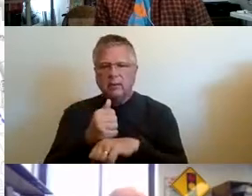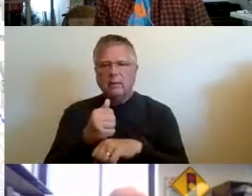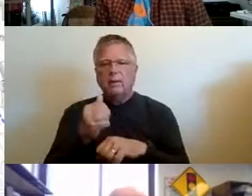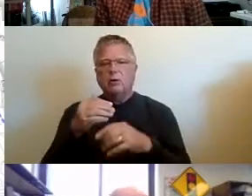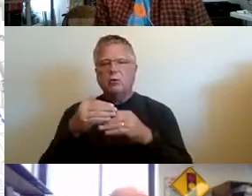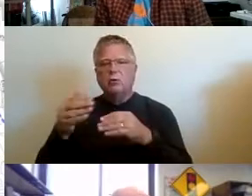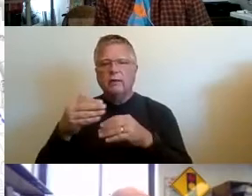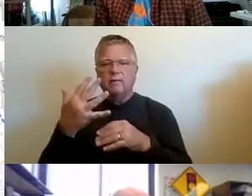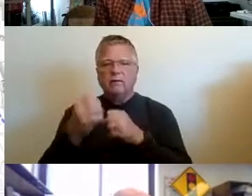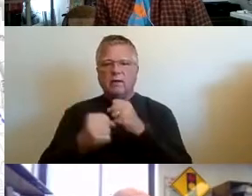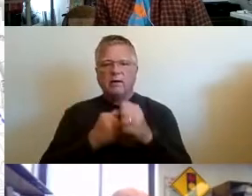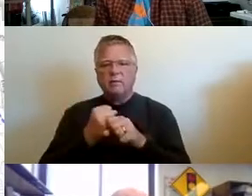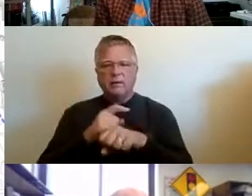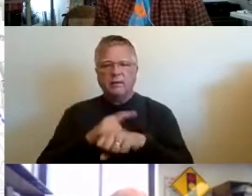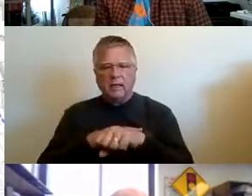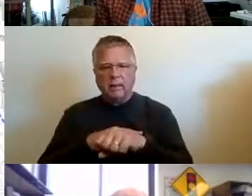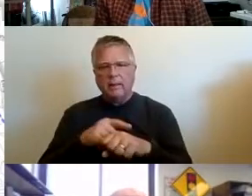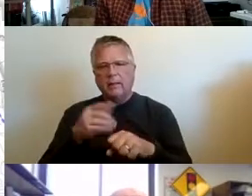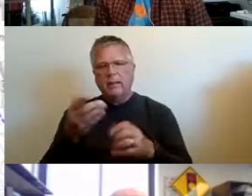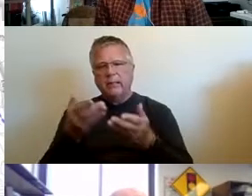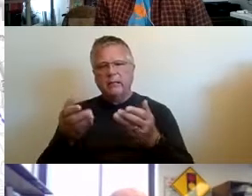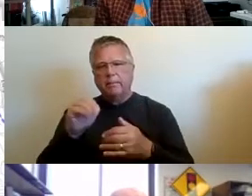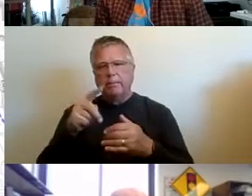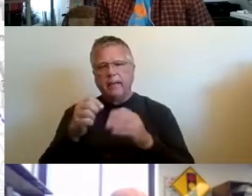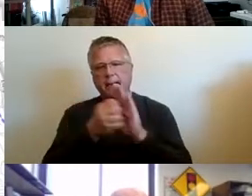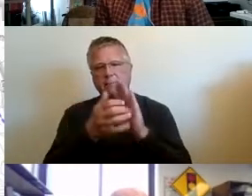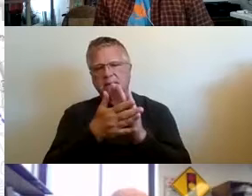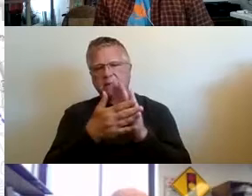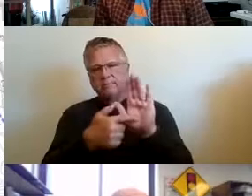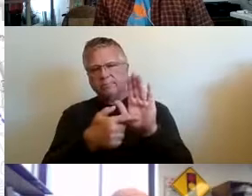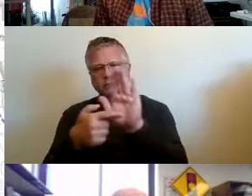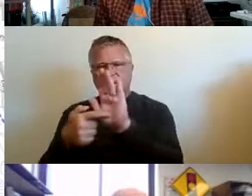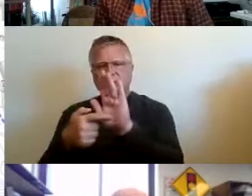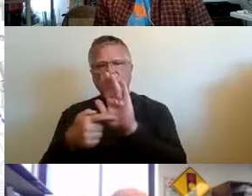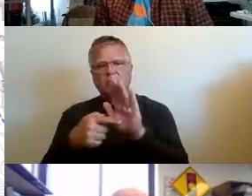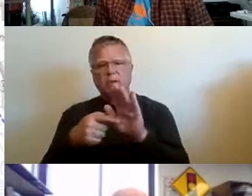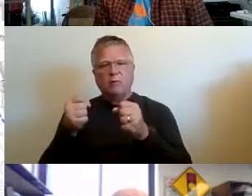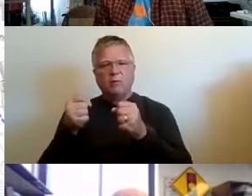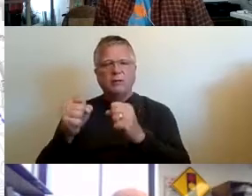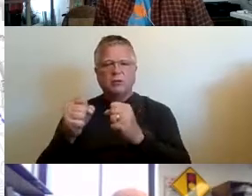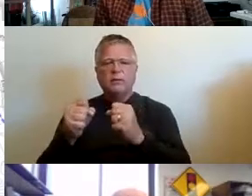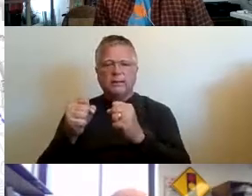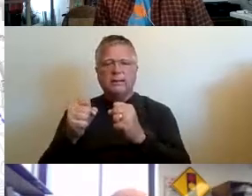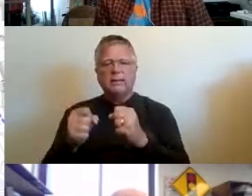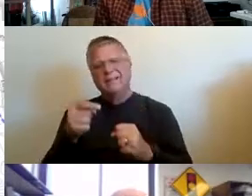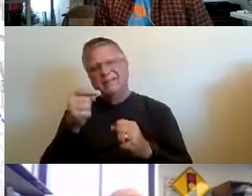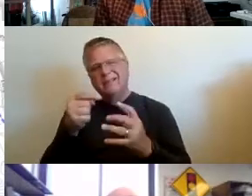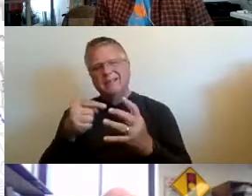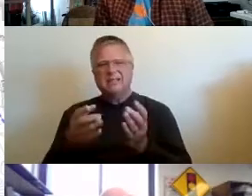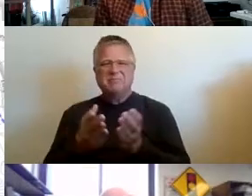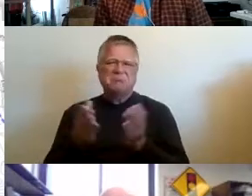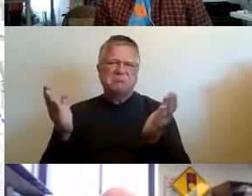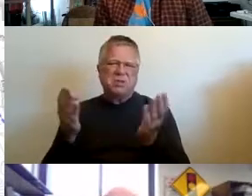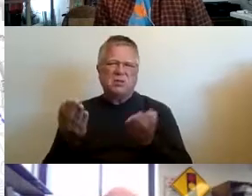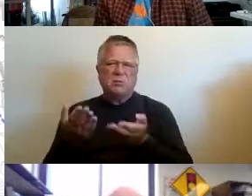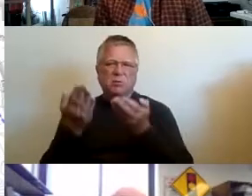And these are the maps, like the final map that you are seeing in the screen. These are just a general proposal